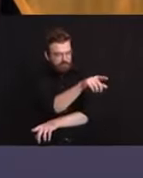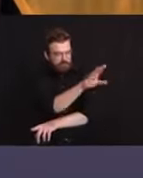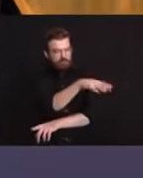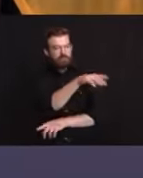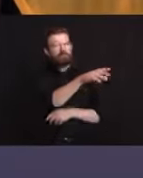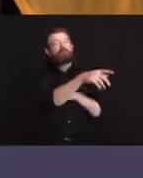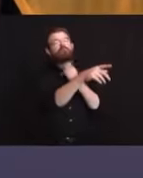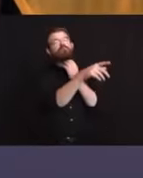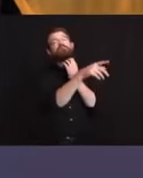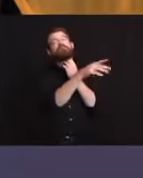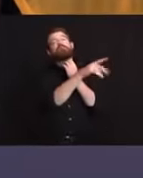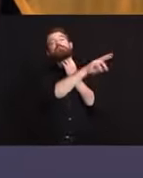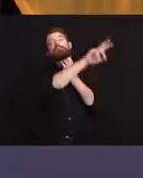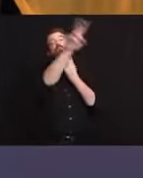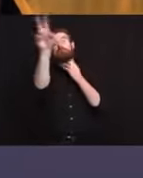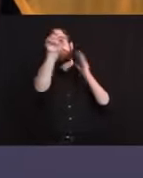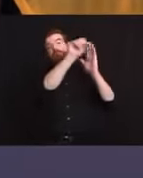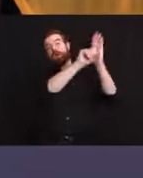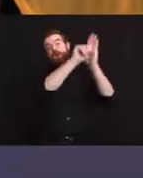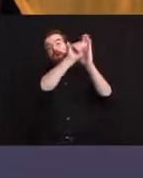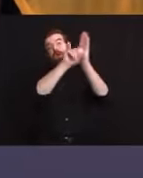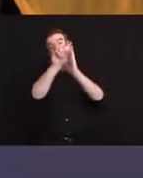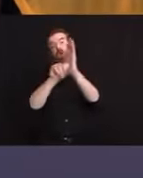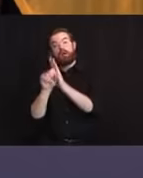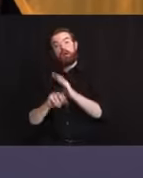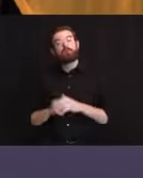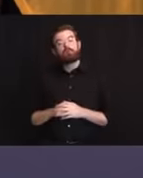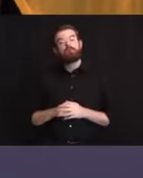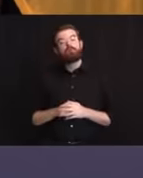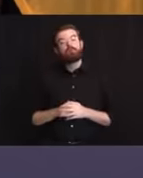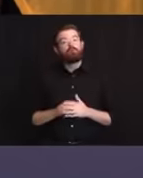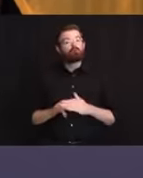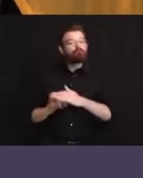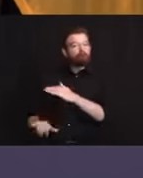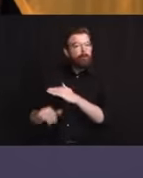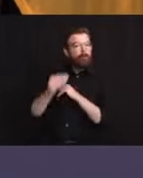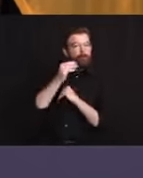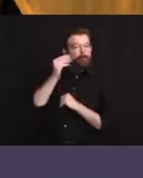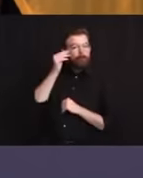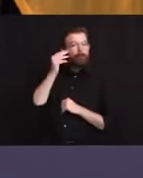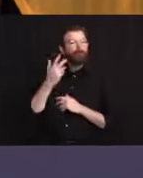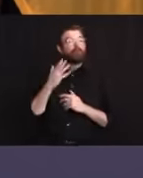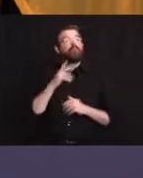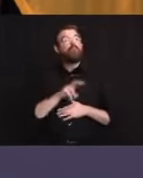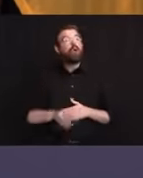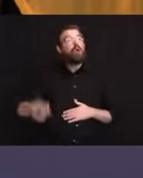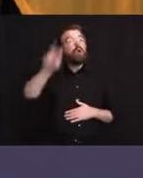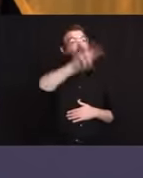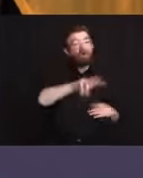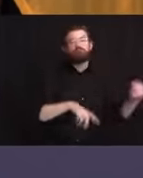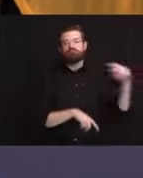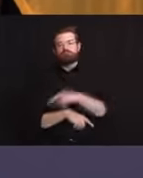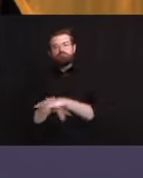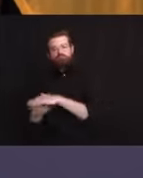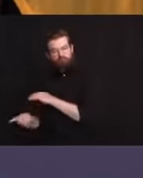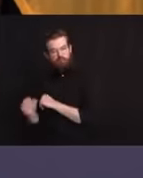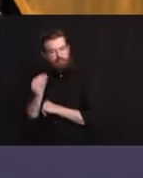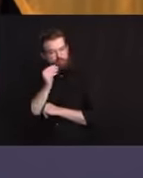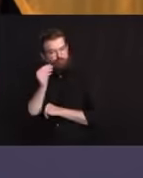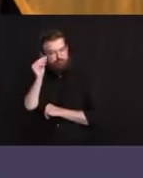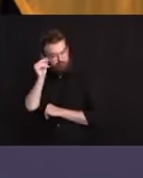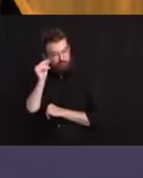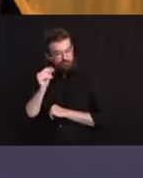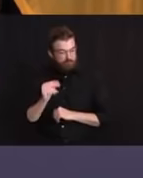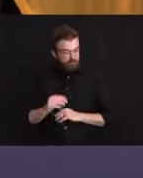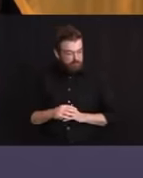the self-quarantining and isolation and whatnot, a couple other things in terms of what would give us confidence. We've got